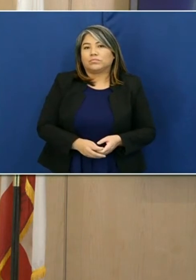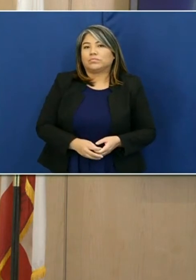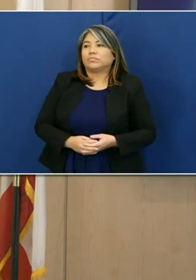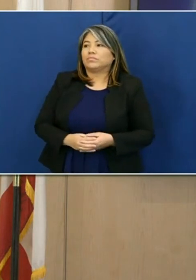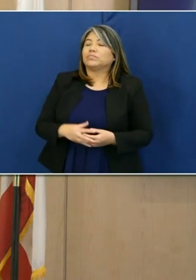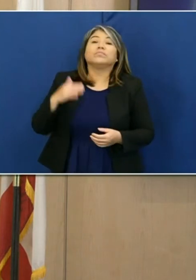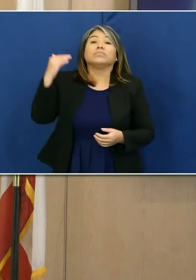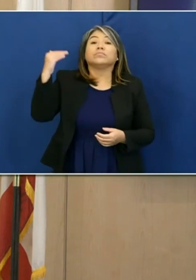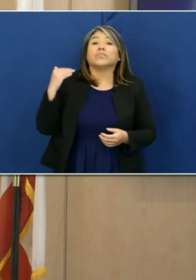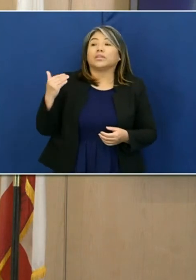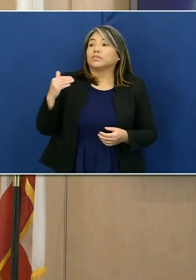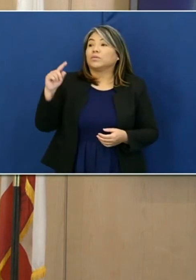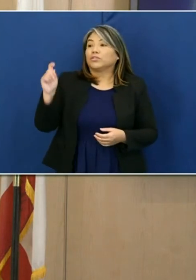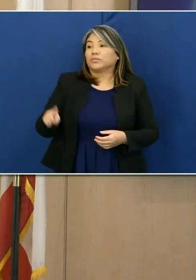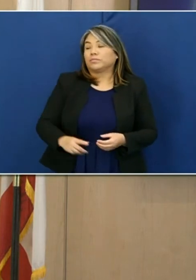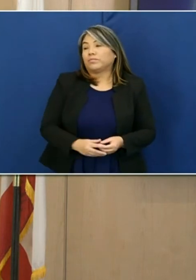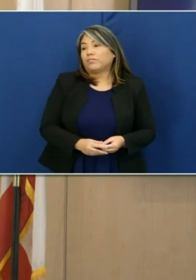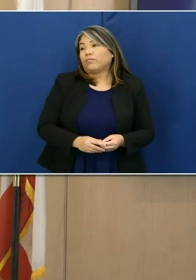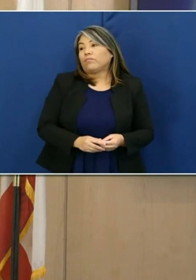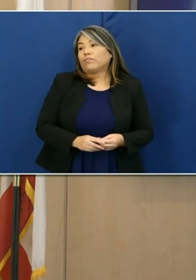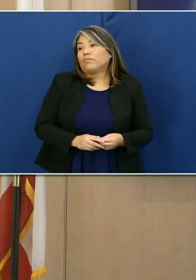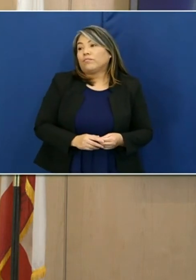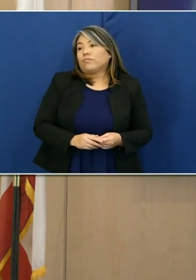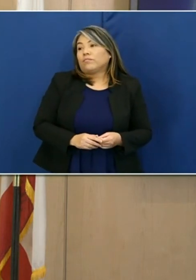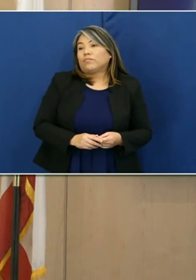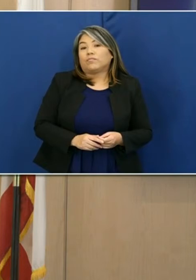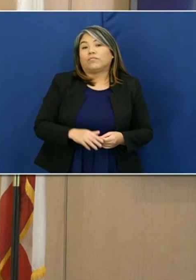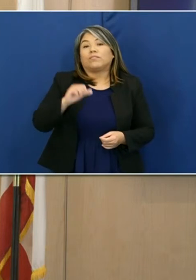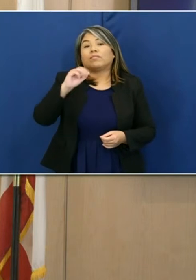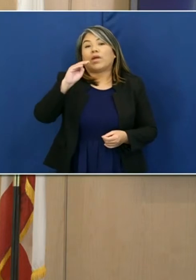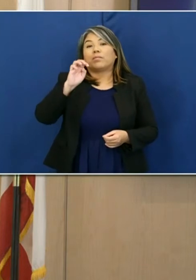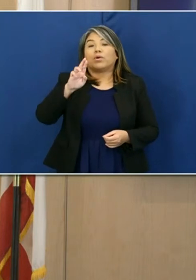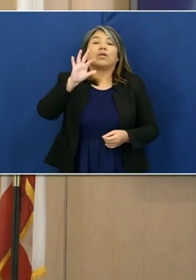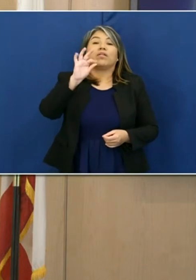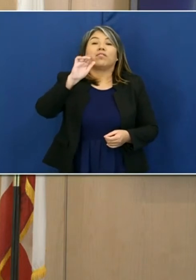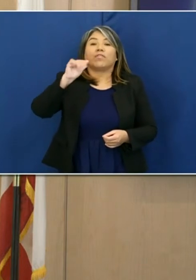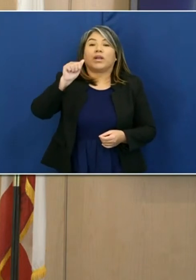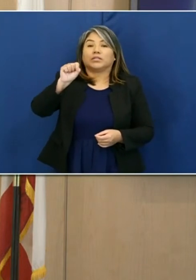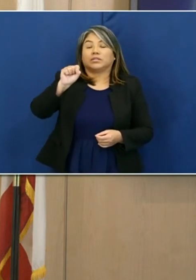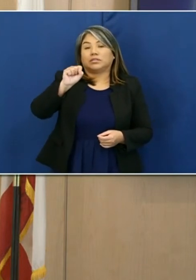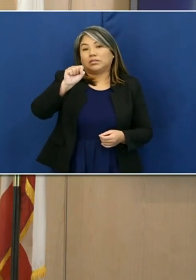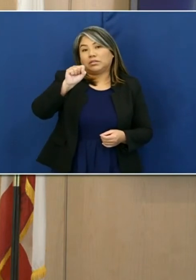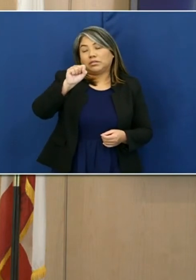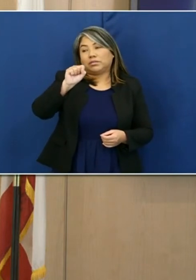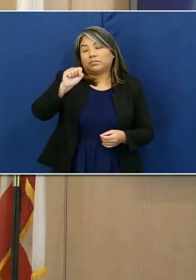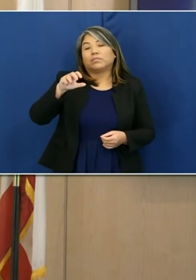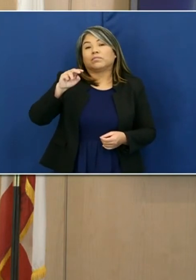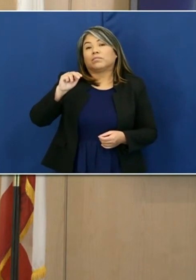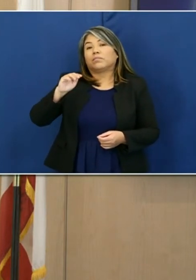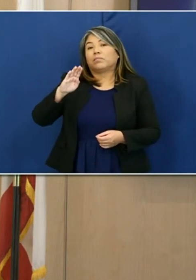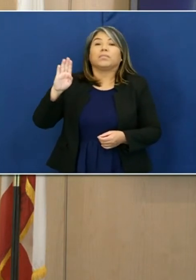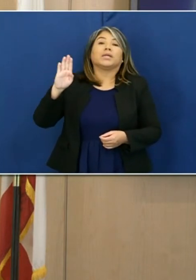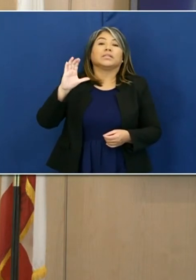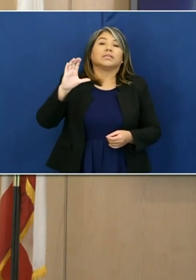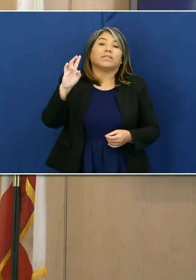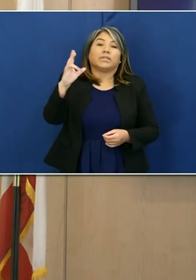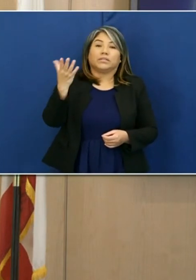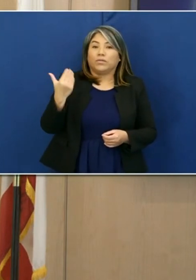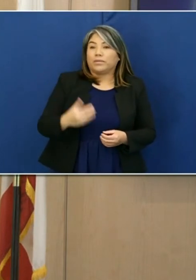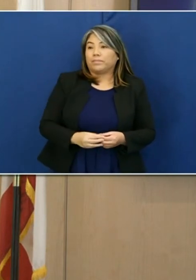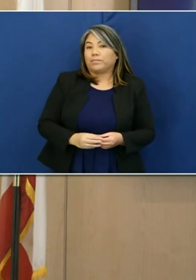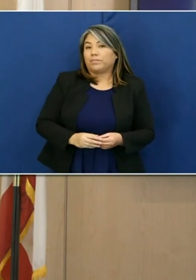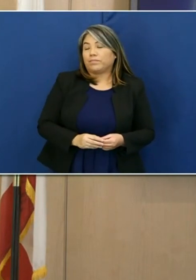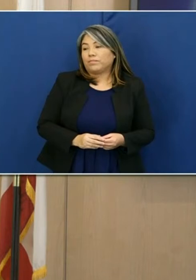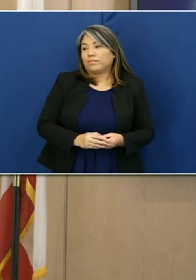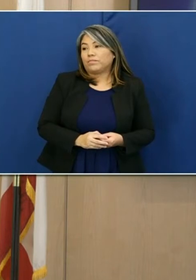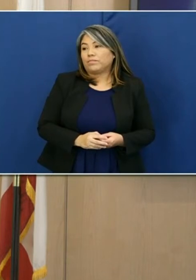Okay, we'll go to the next call. This next call is from Amber Frias with NBC7. Please go ahead.